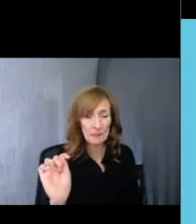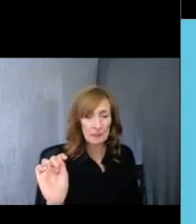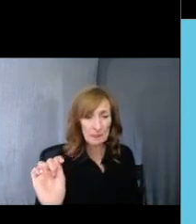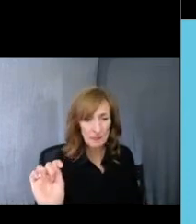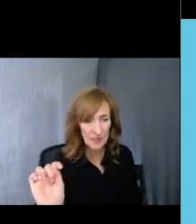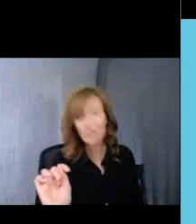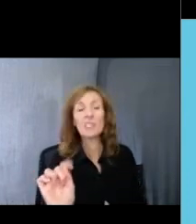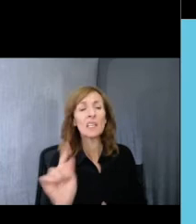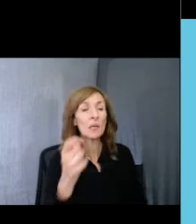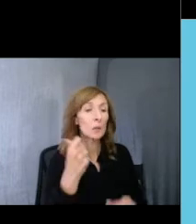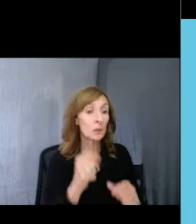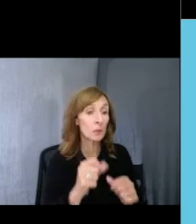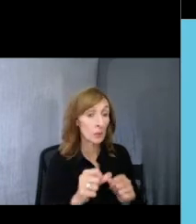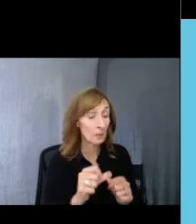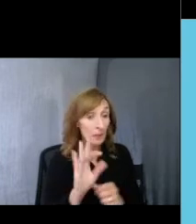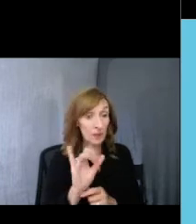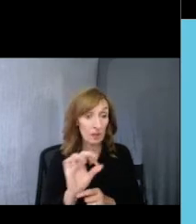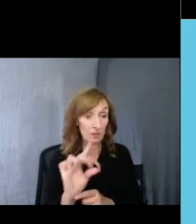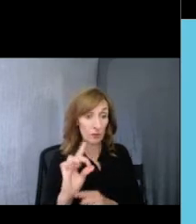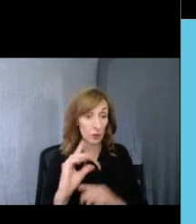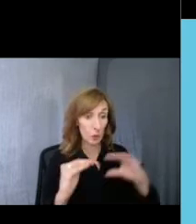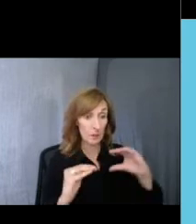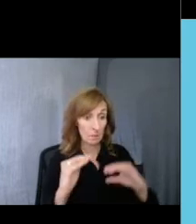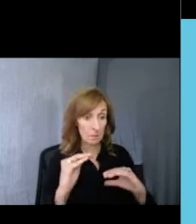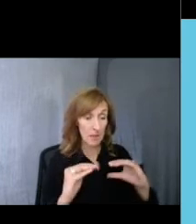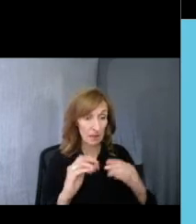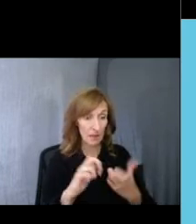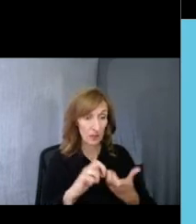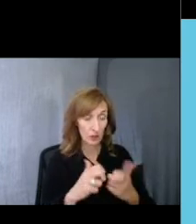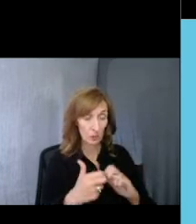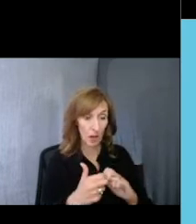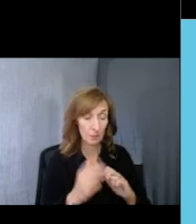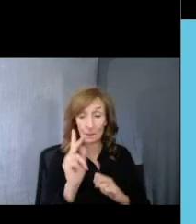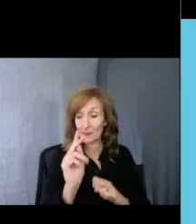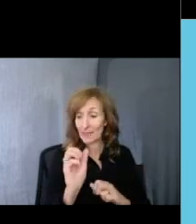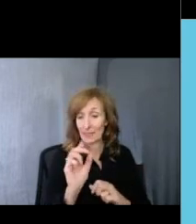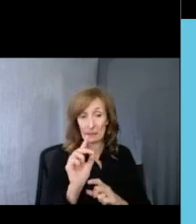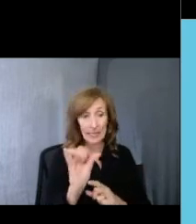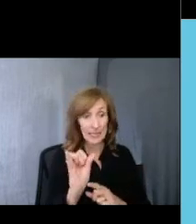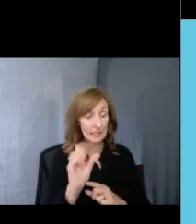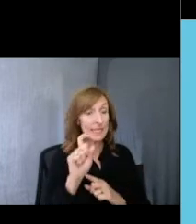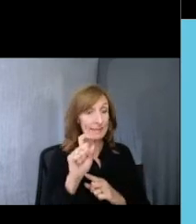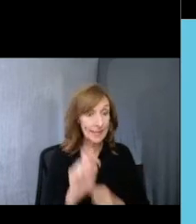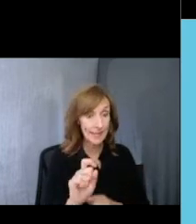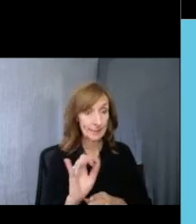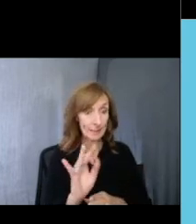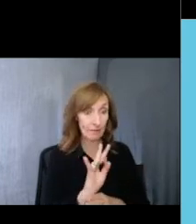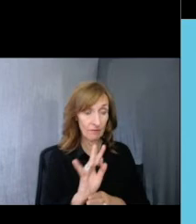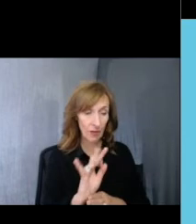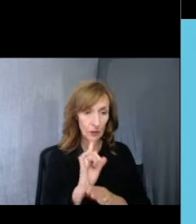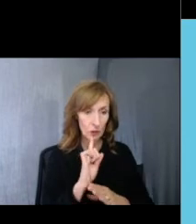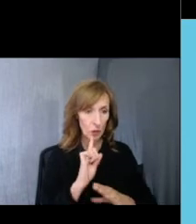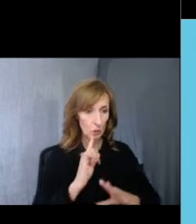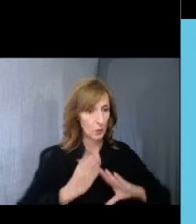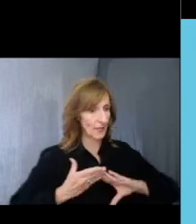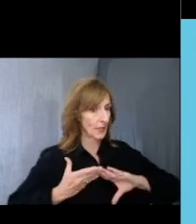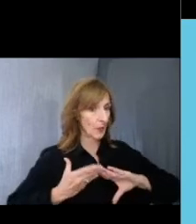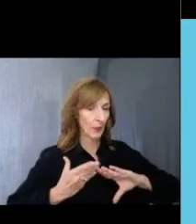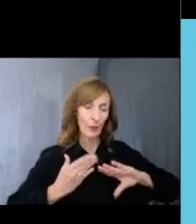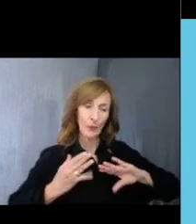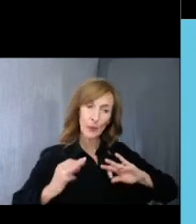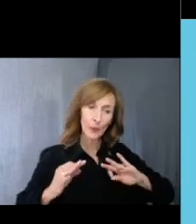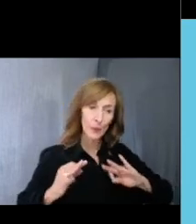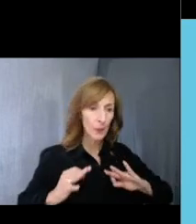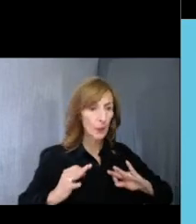balance problem where kidneys have to be functioning well for them to either